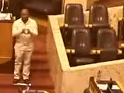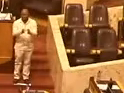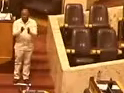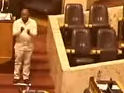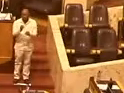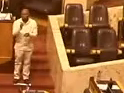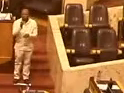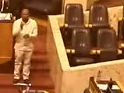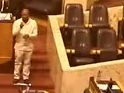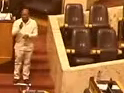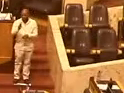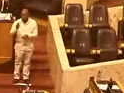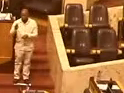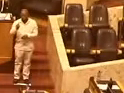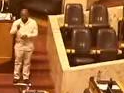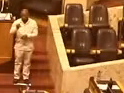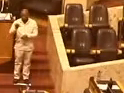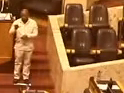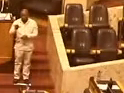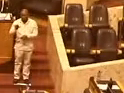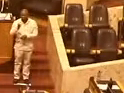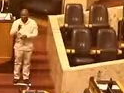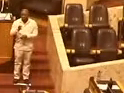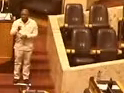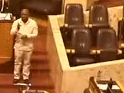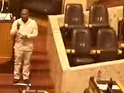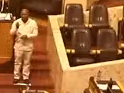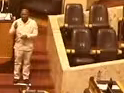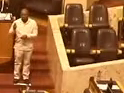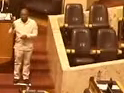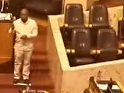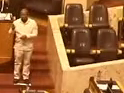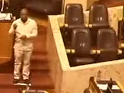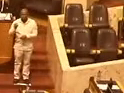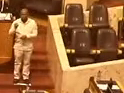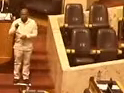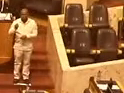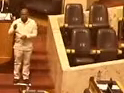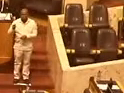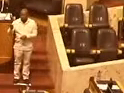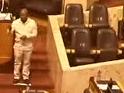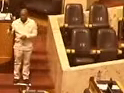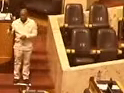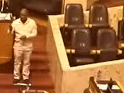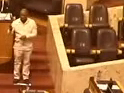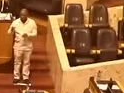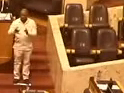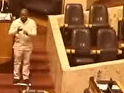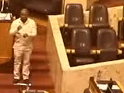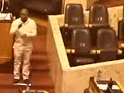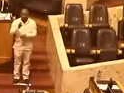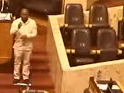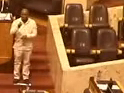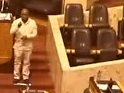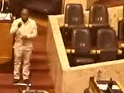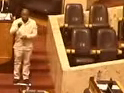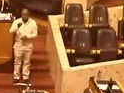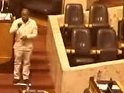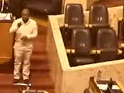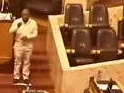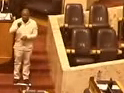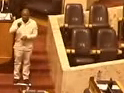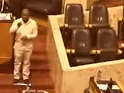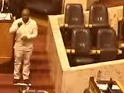D2215 and D228 from D408 in Botsalano through villages Madutle, Matlase,